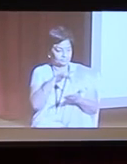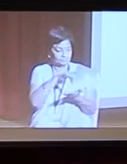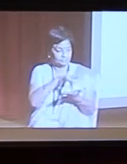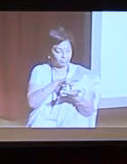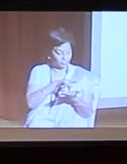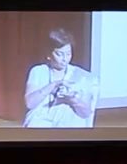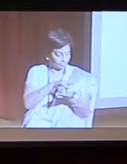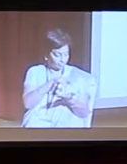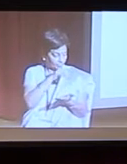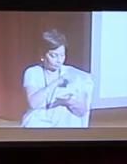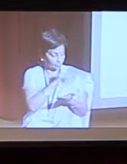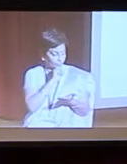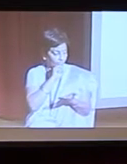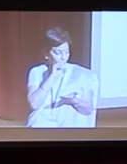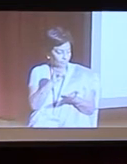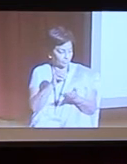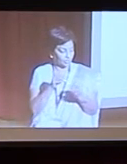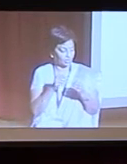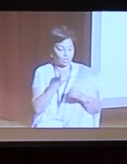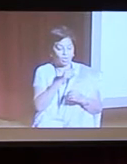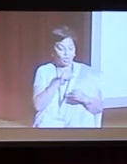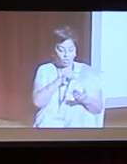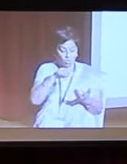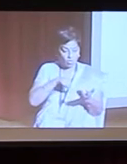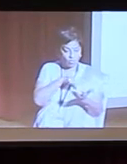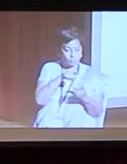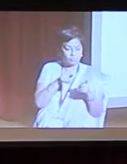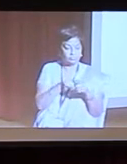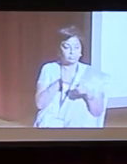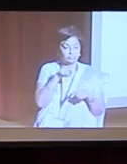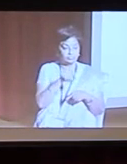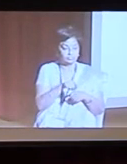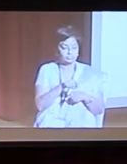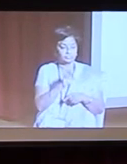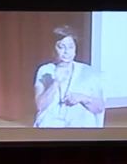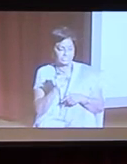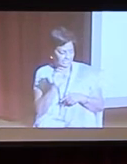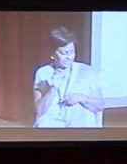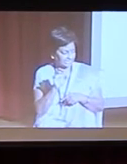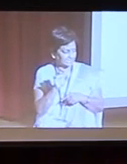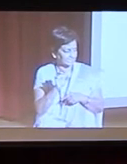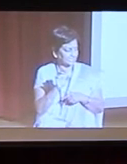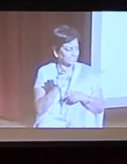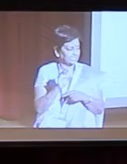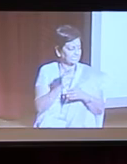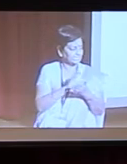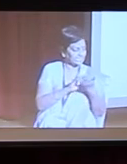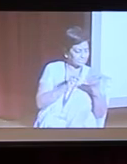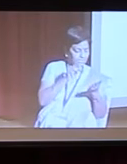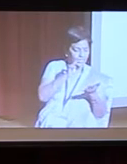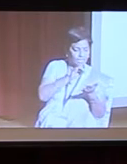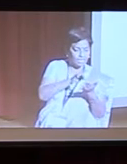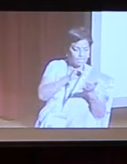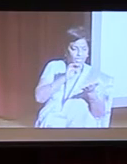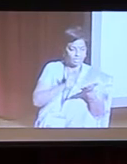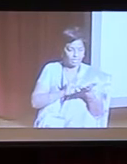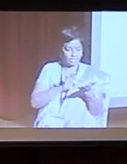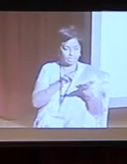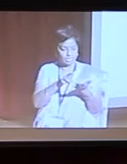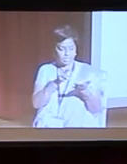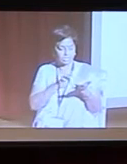can easily be taken for a map of a park, understanding which requires understanding a different type of